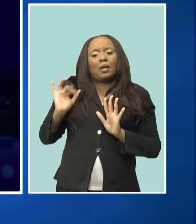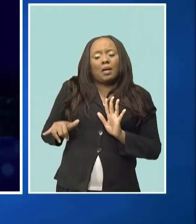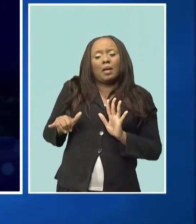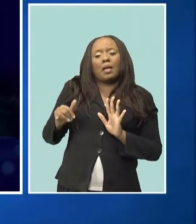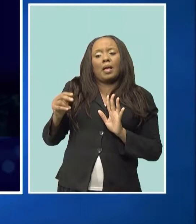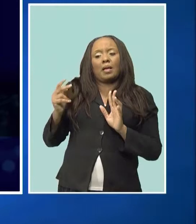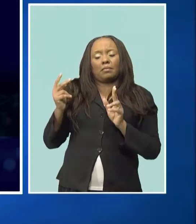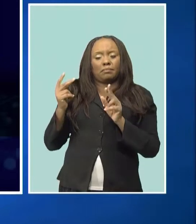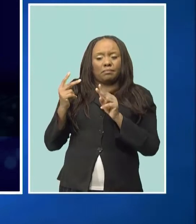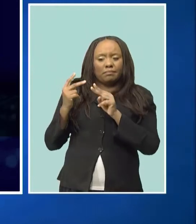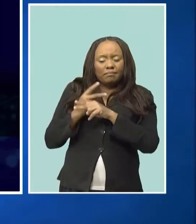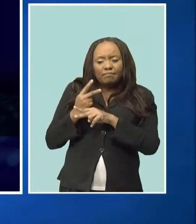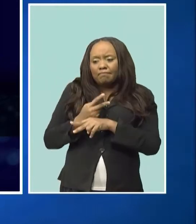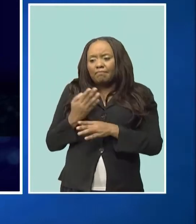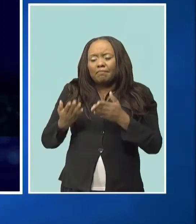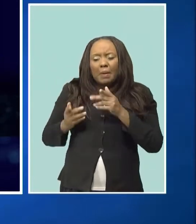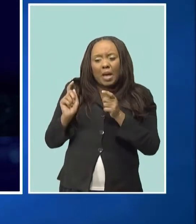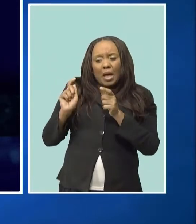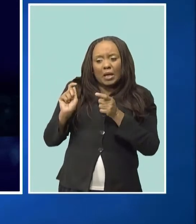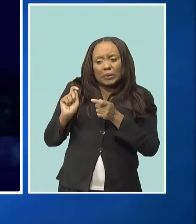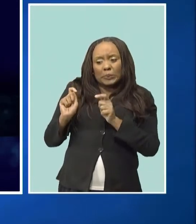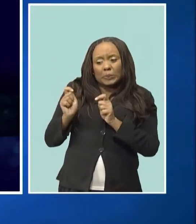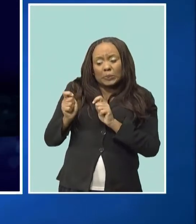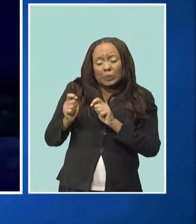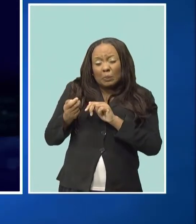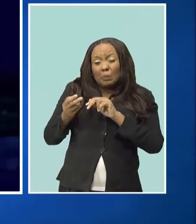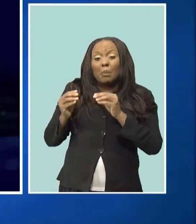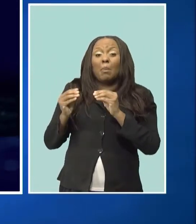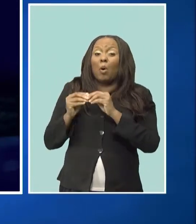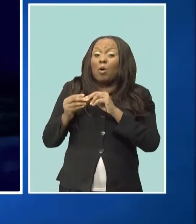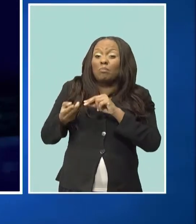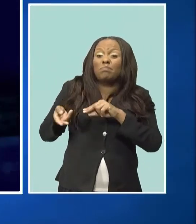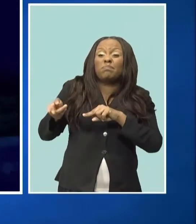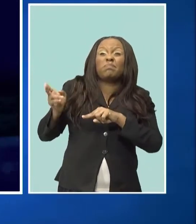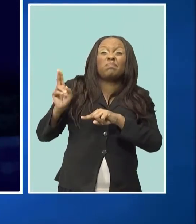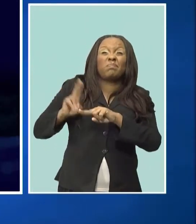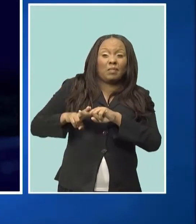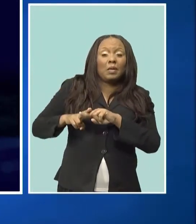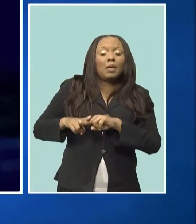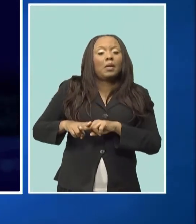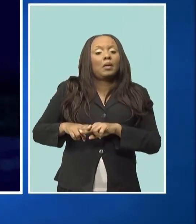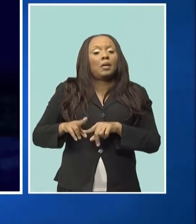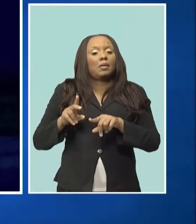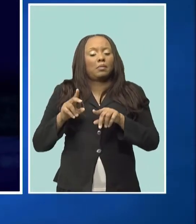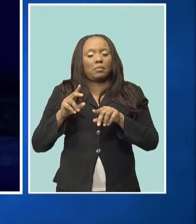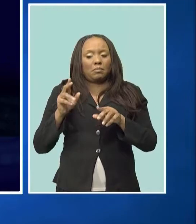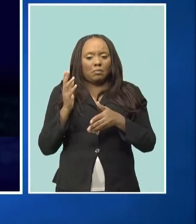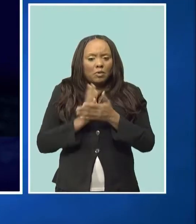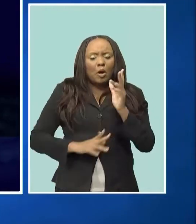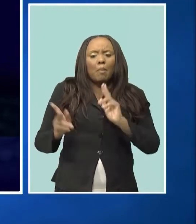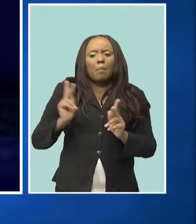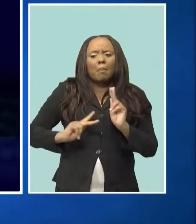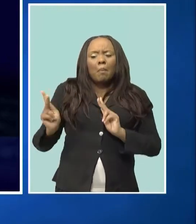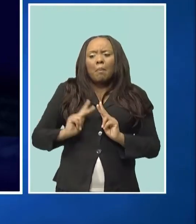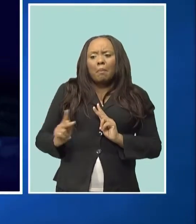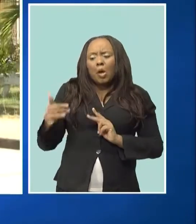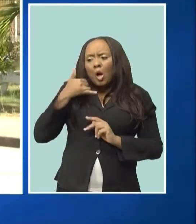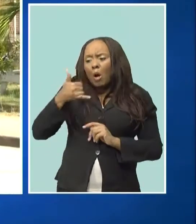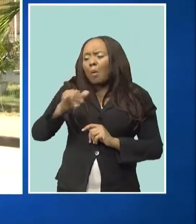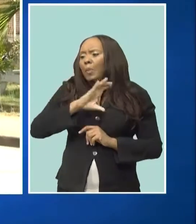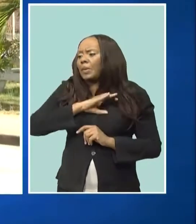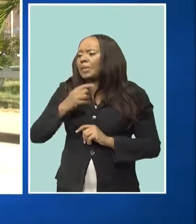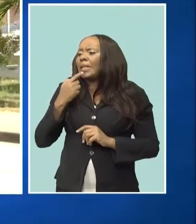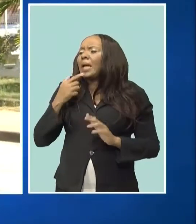that might be adjusted slightly upwards depending on when certain cases were reported and logged. Noting that is a